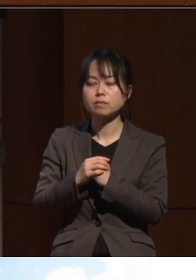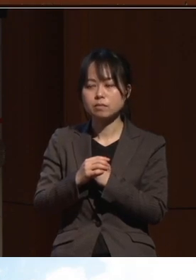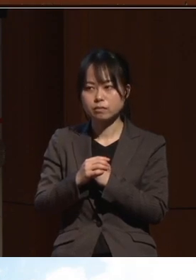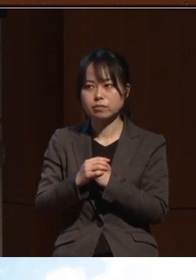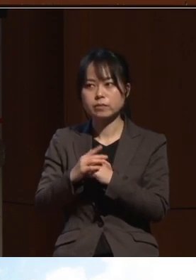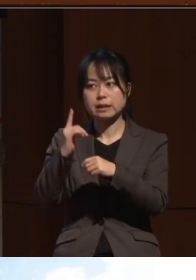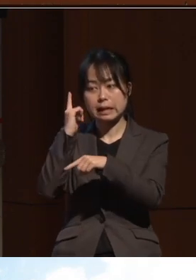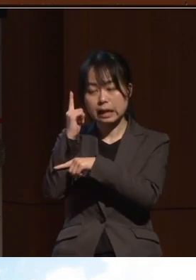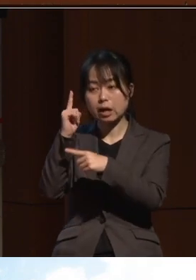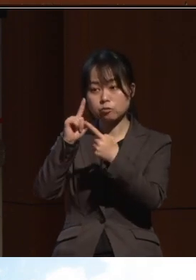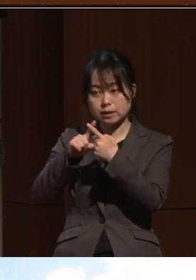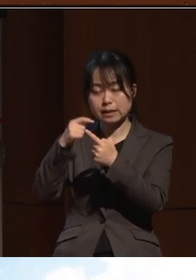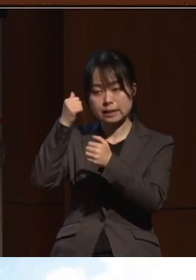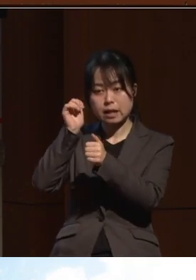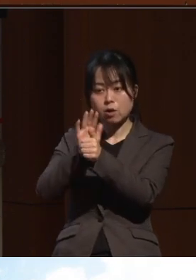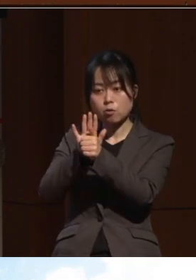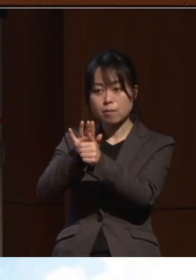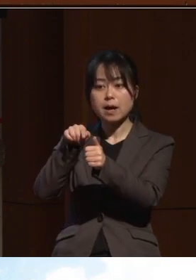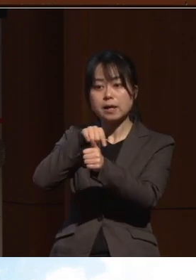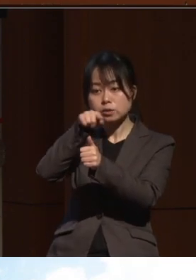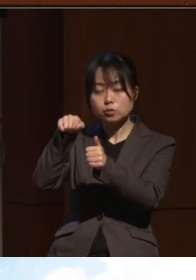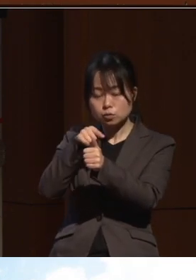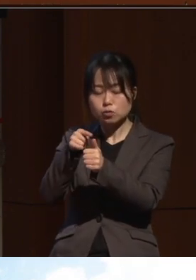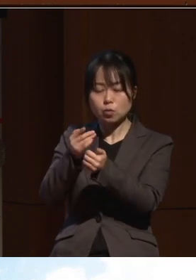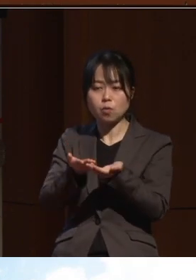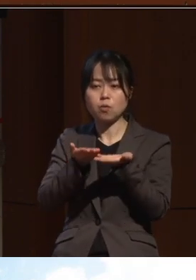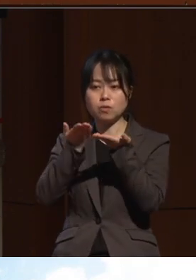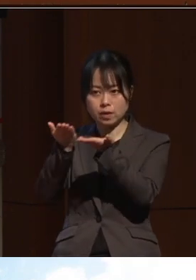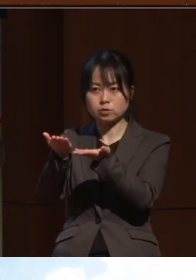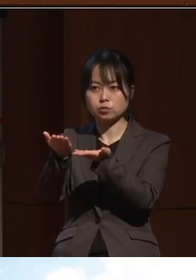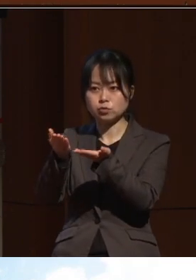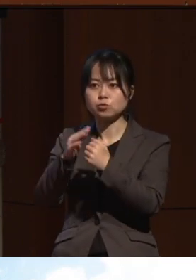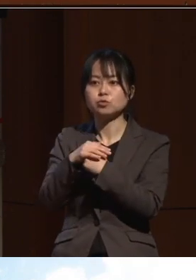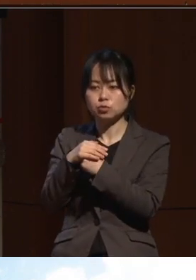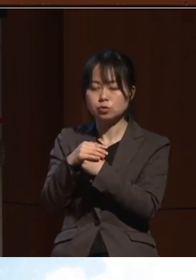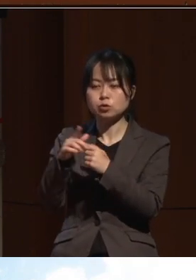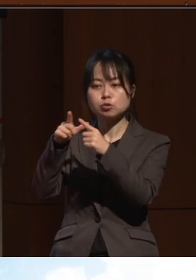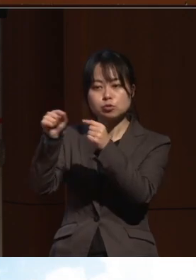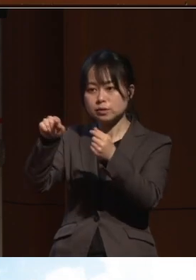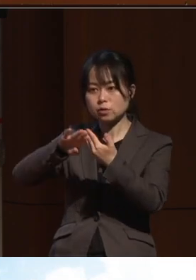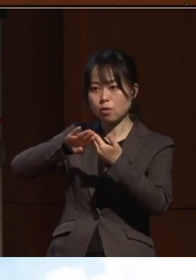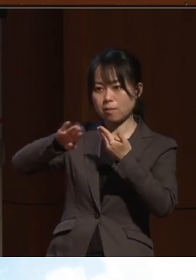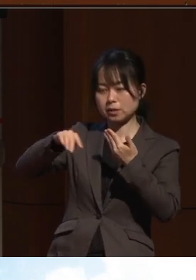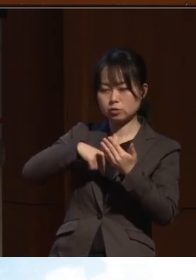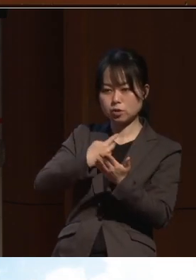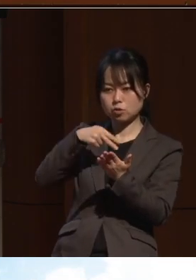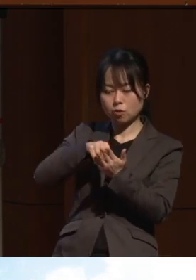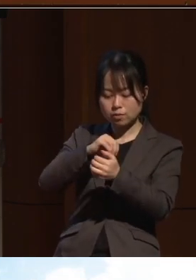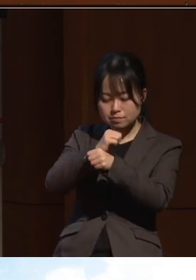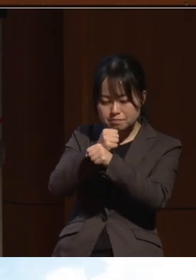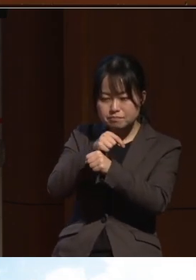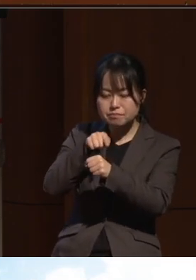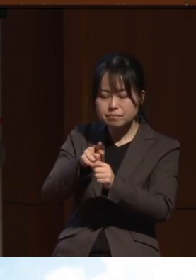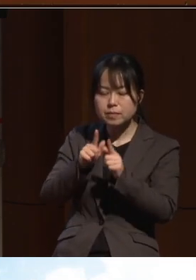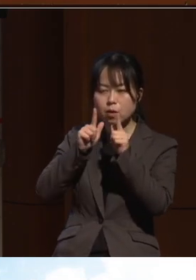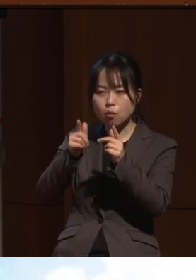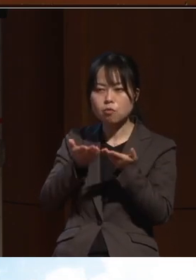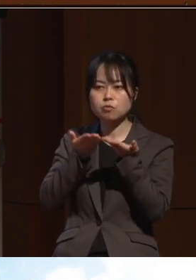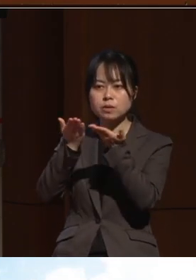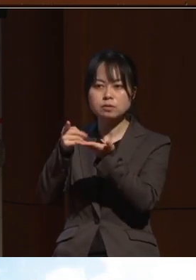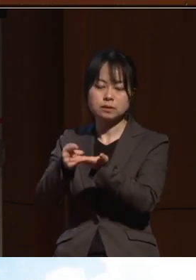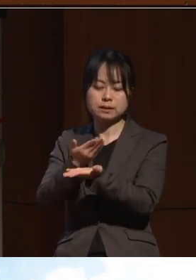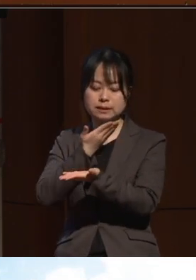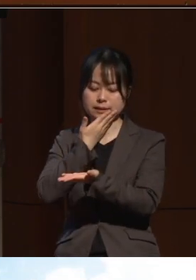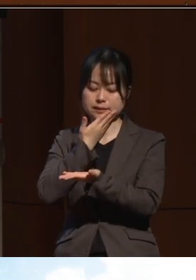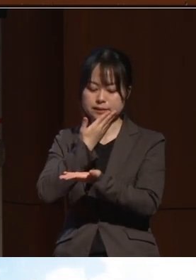for ministers, but made independently by scientists. And what this slide shows is the role of the MRC. You can see there in